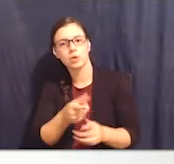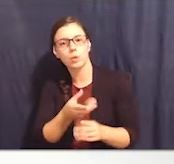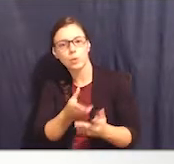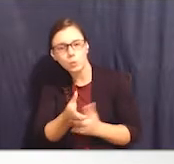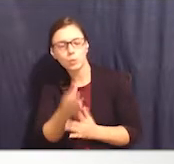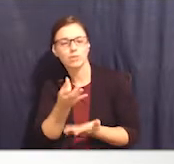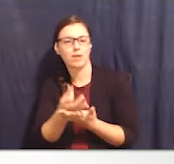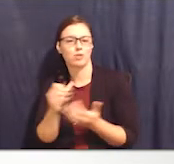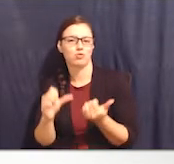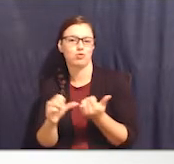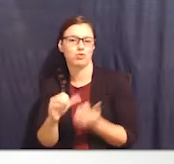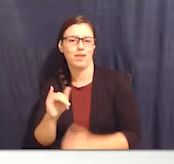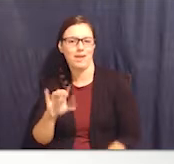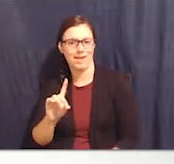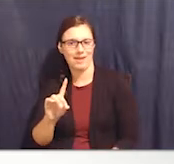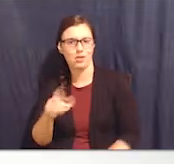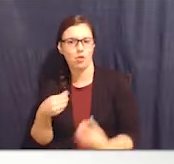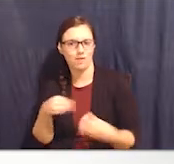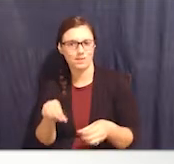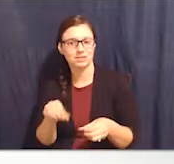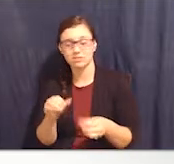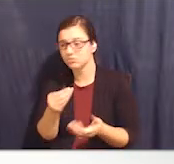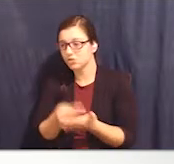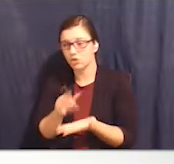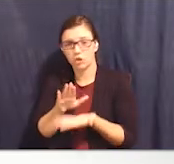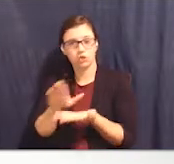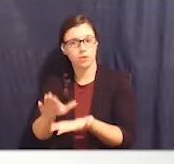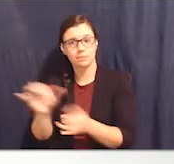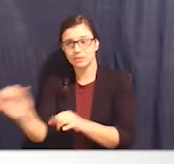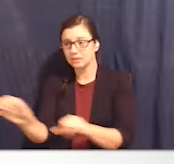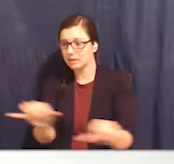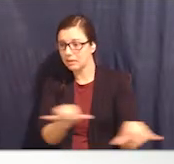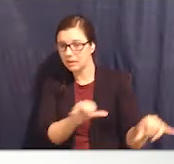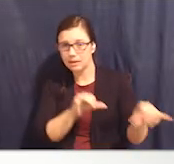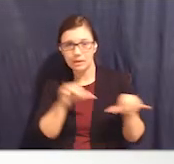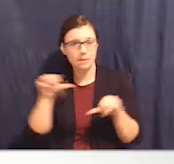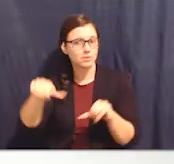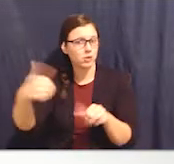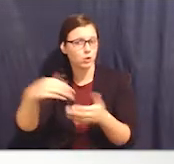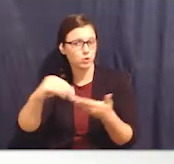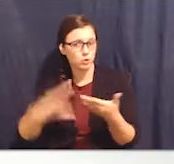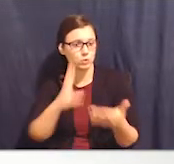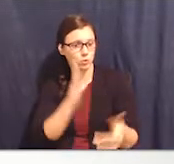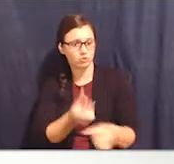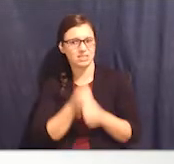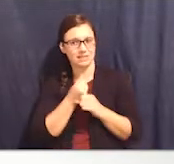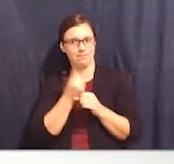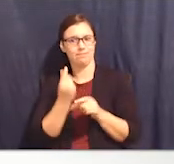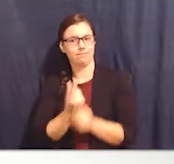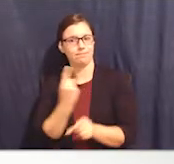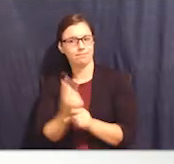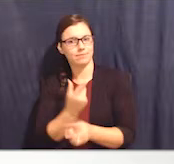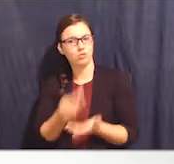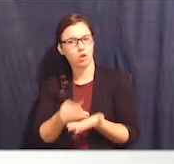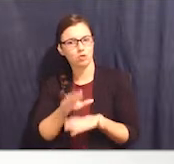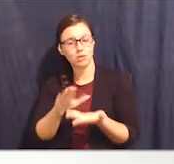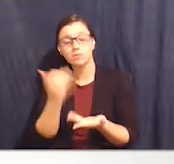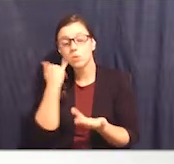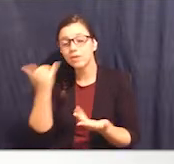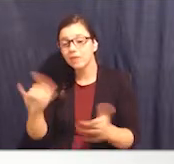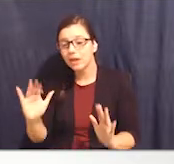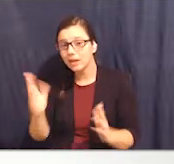a residential component, it's not going to do it. It's not going to cover it. But